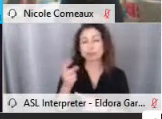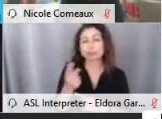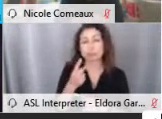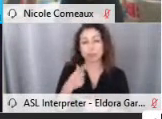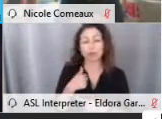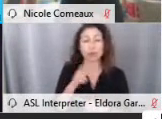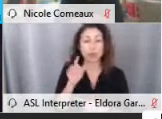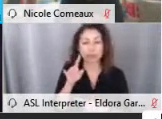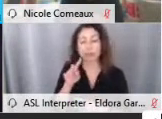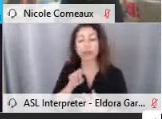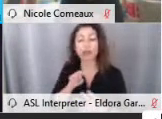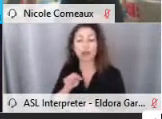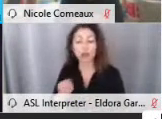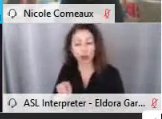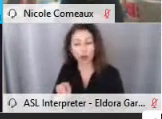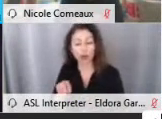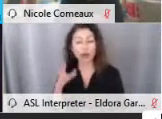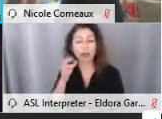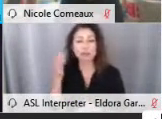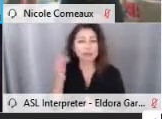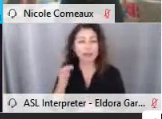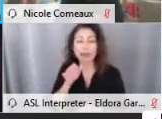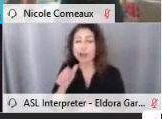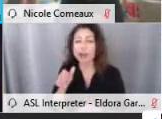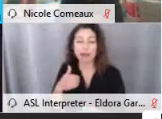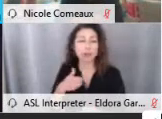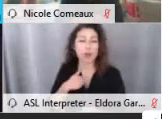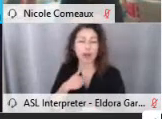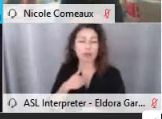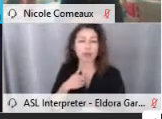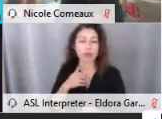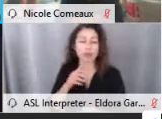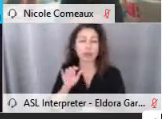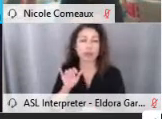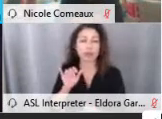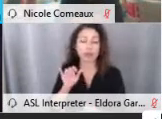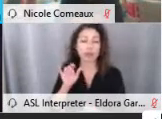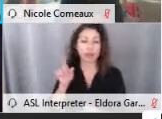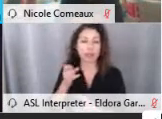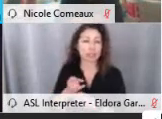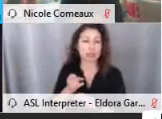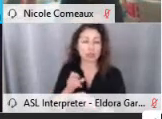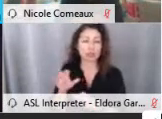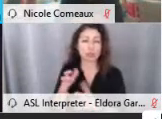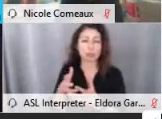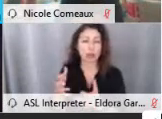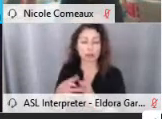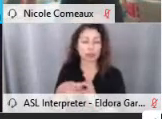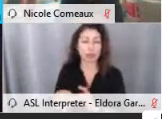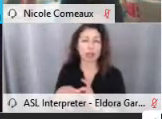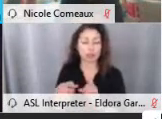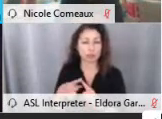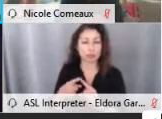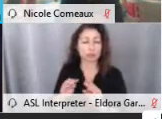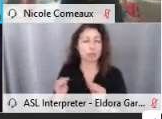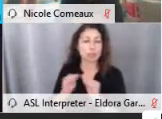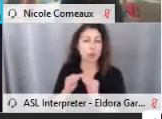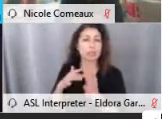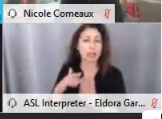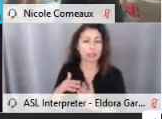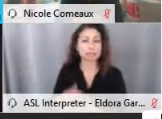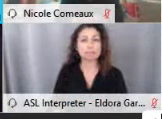we took a look at and decided to not have Urban Institute do much in terms of further